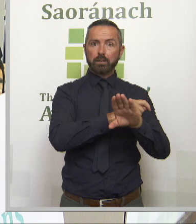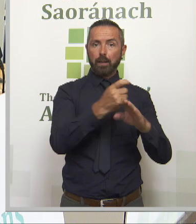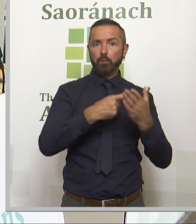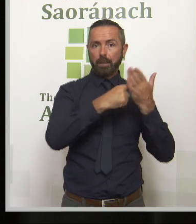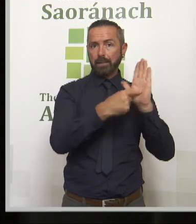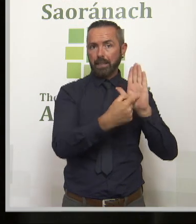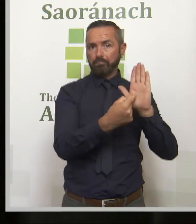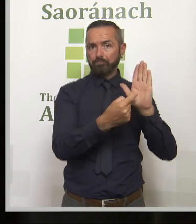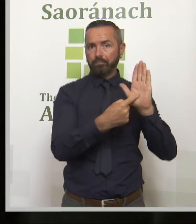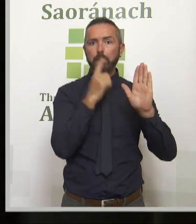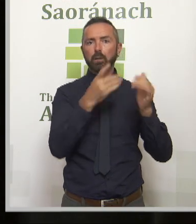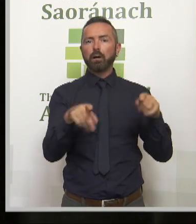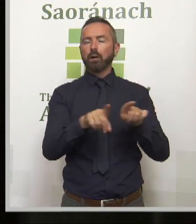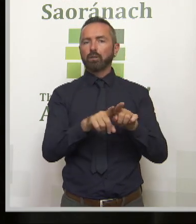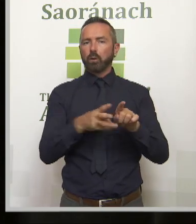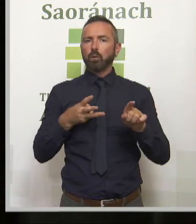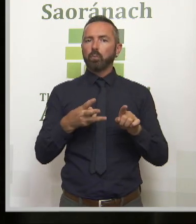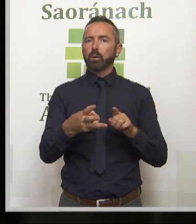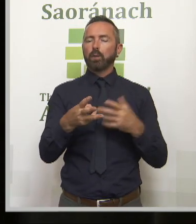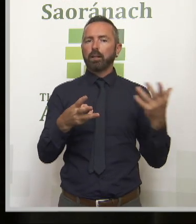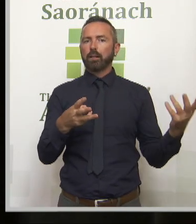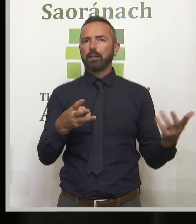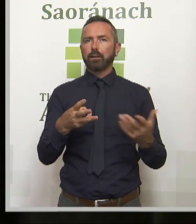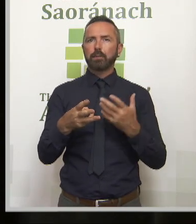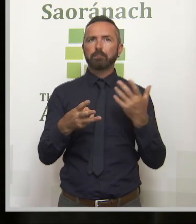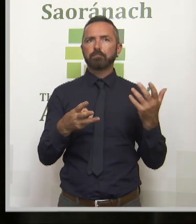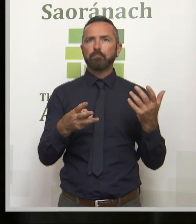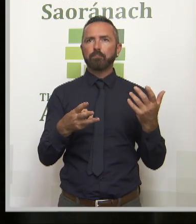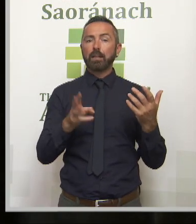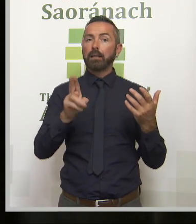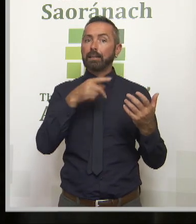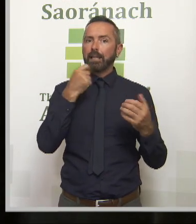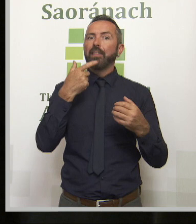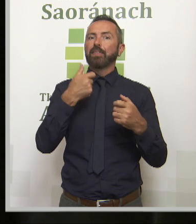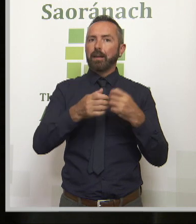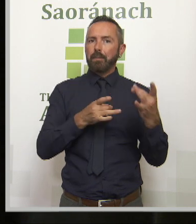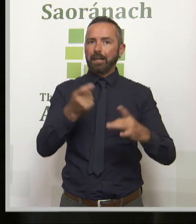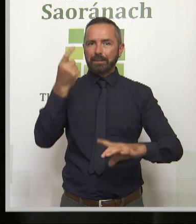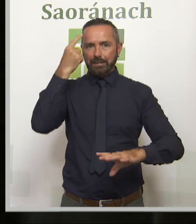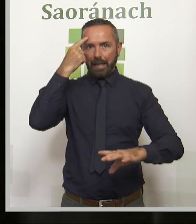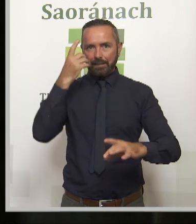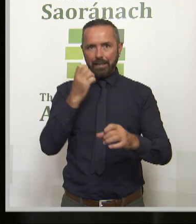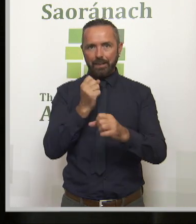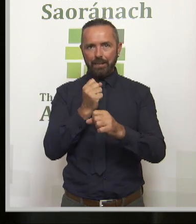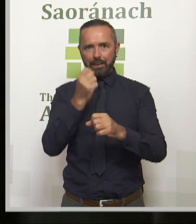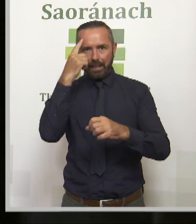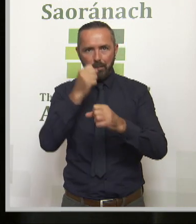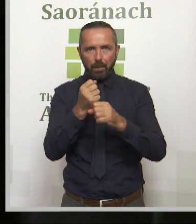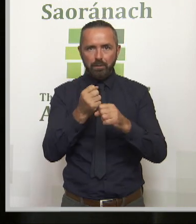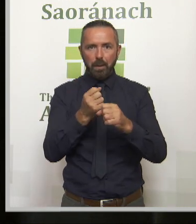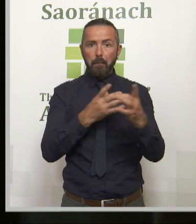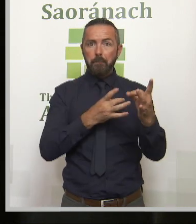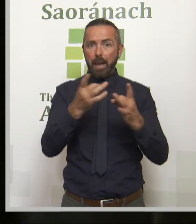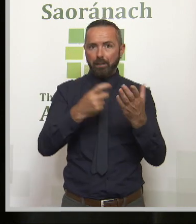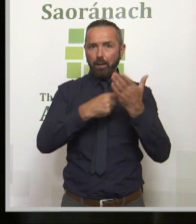recommendation. But in addition to that, we would say that it makes sense to think about it in terms of recommendations on a sectoral basis.